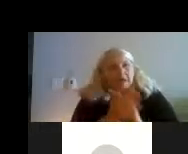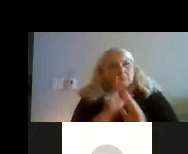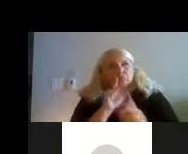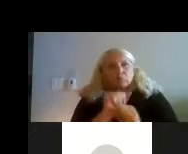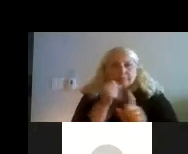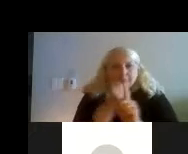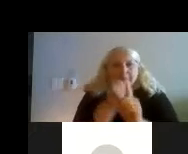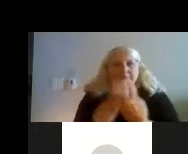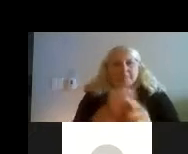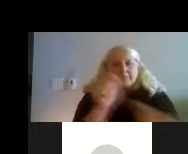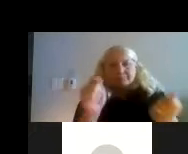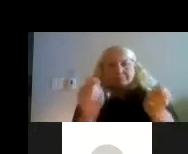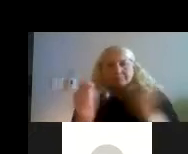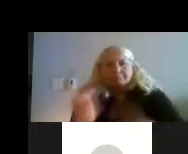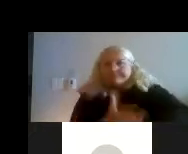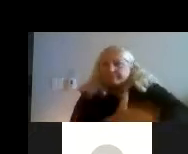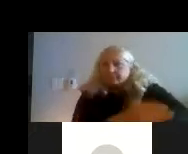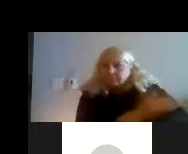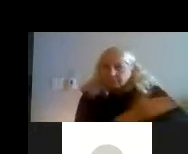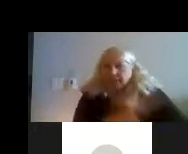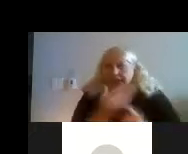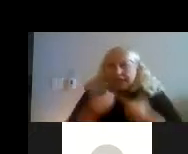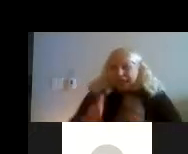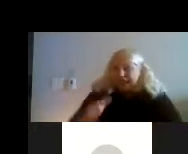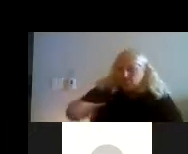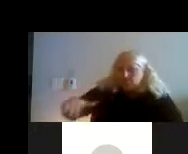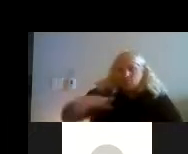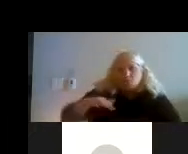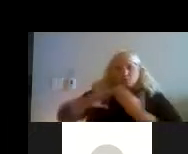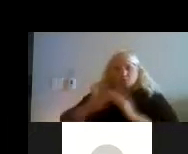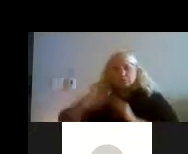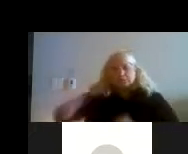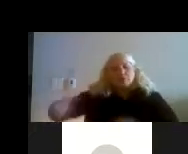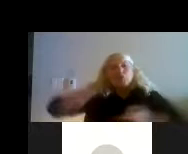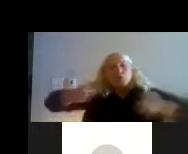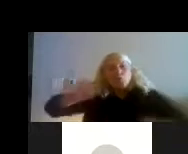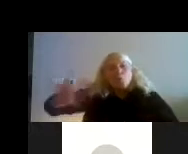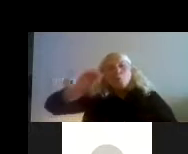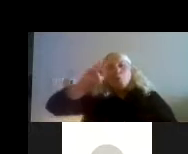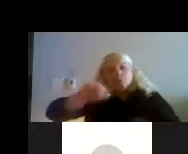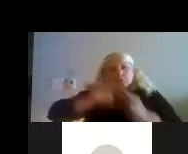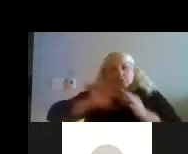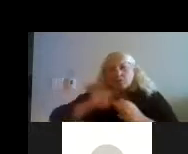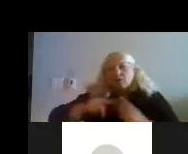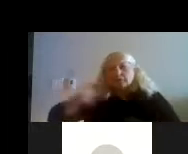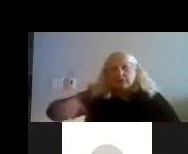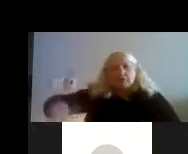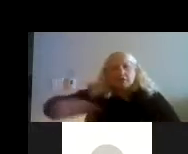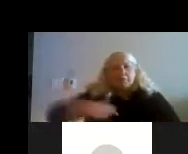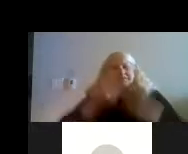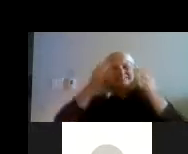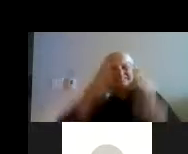to allow the community to control their own stories and make decisions that are for the best for